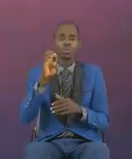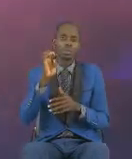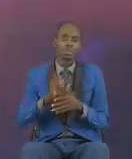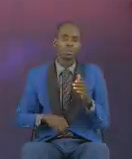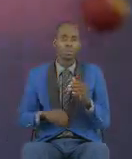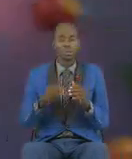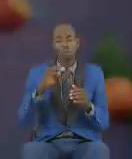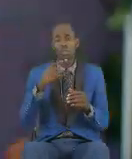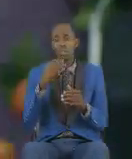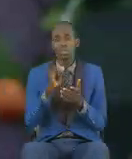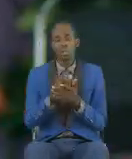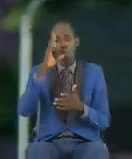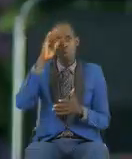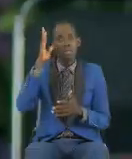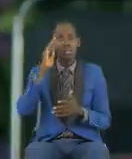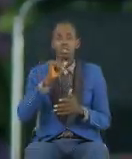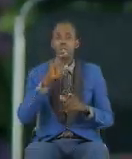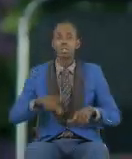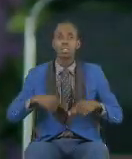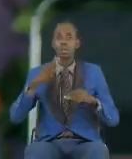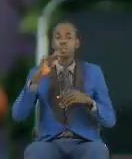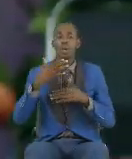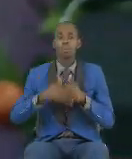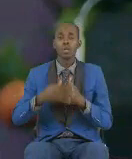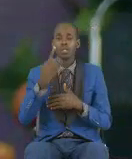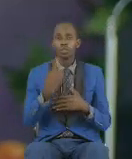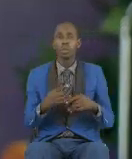live by bread alone, but by